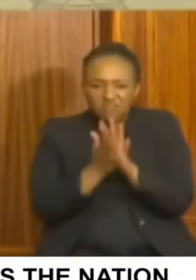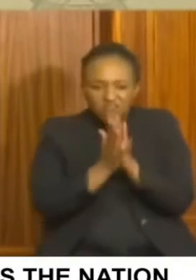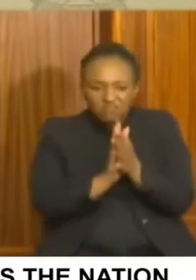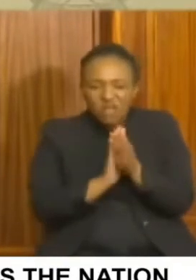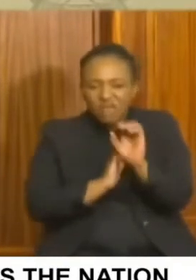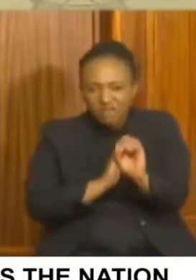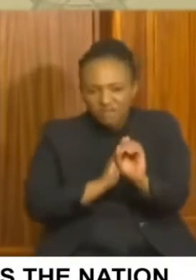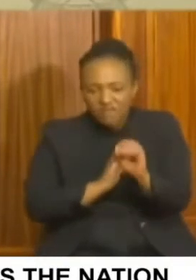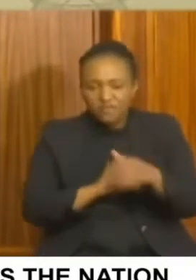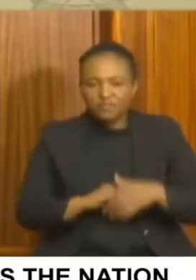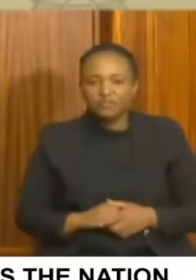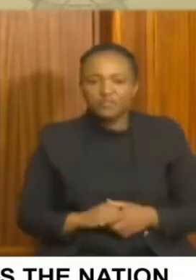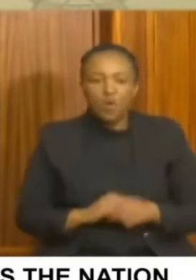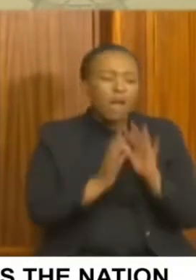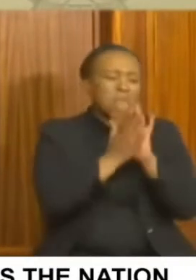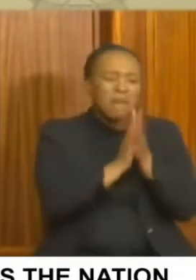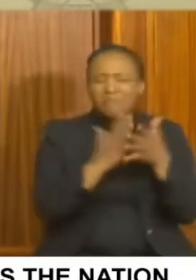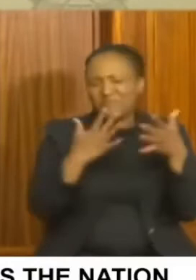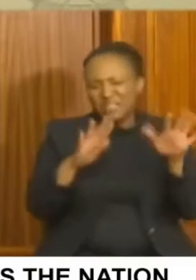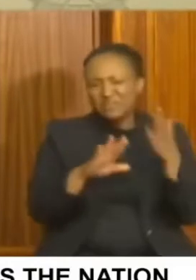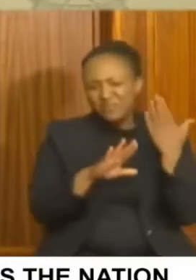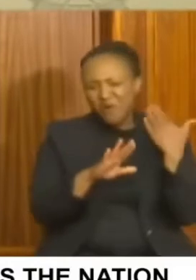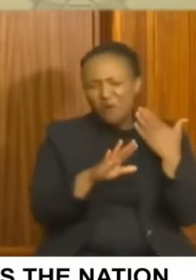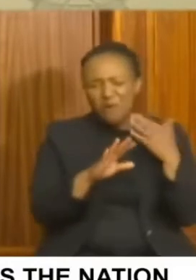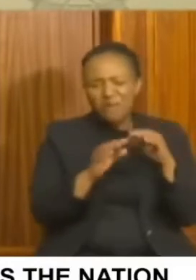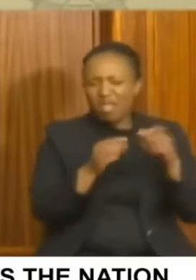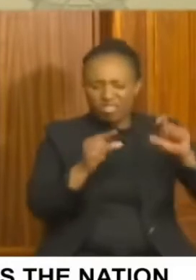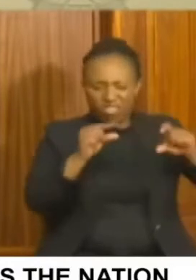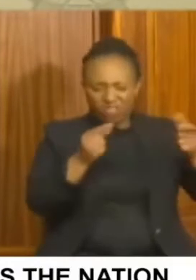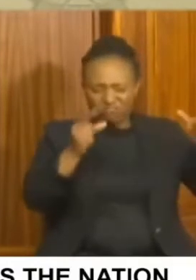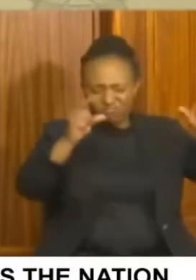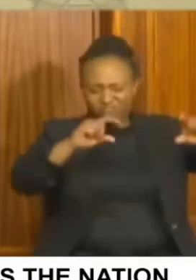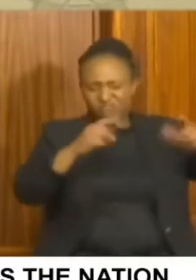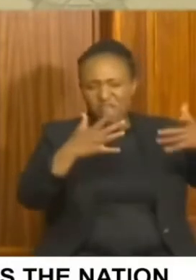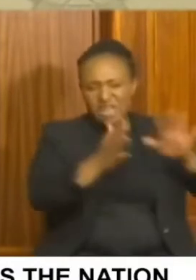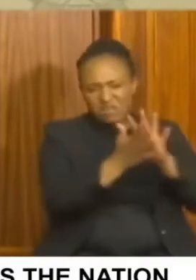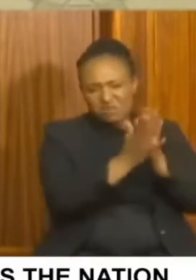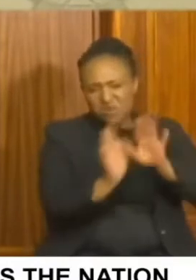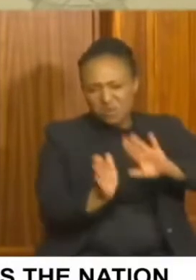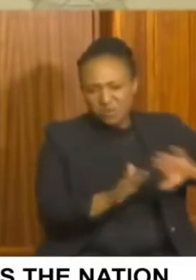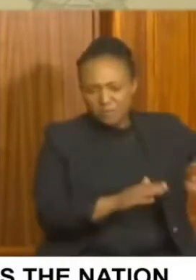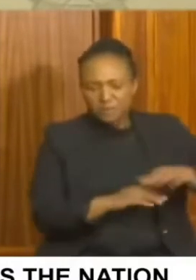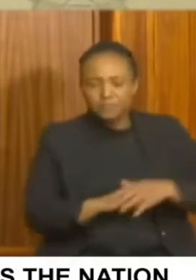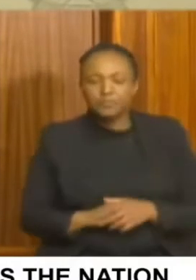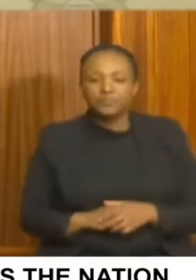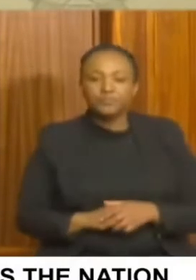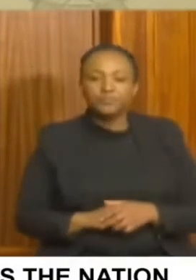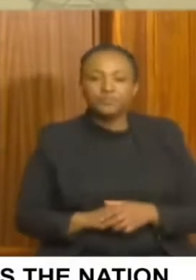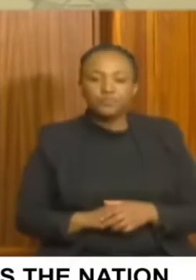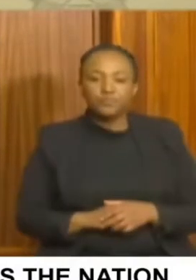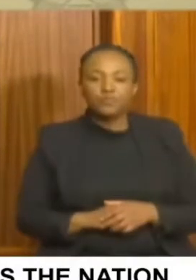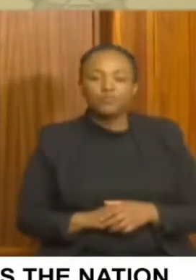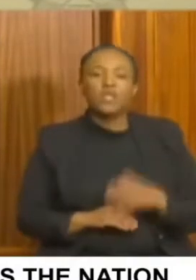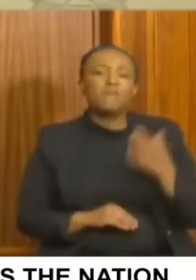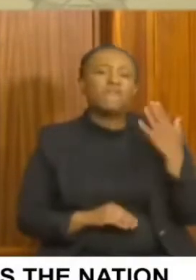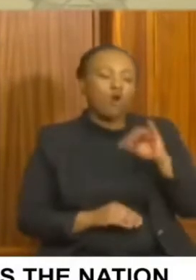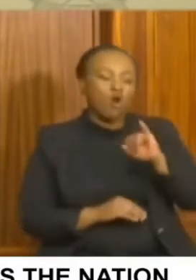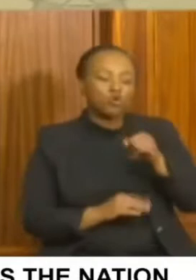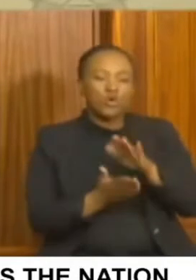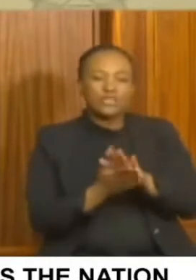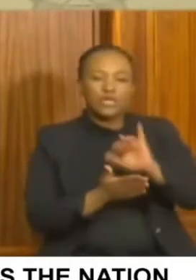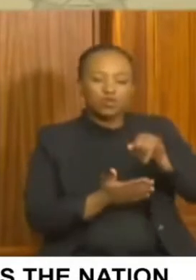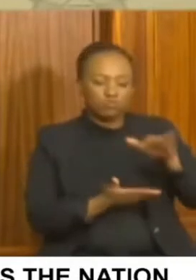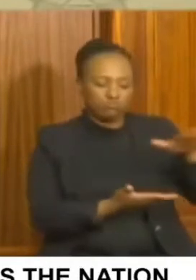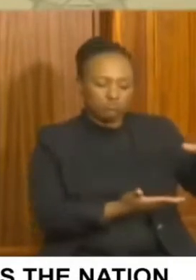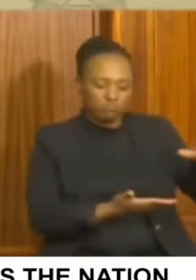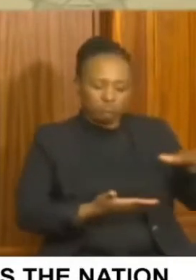be destroyed. Because of incompetence. The initial doses we receive watch their Johnson hands. And Johnson will